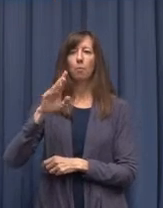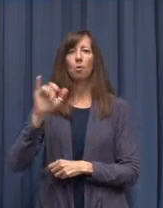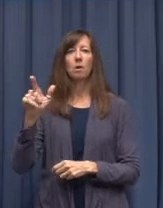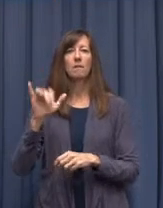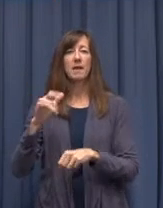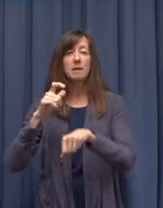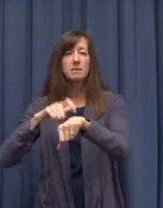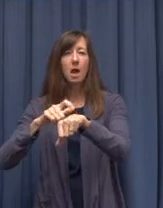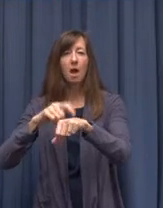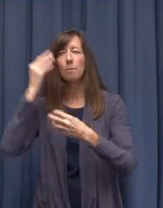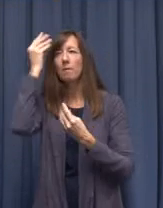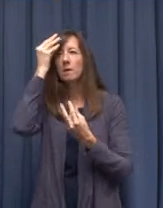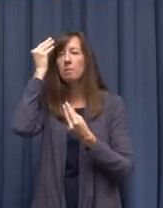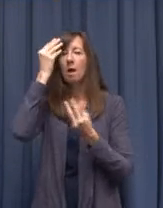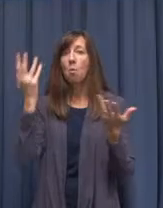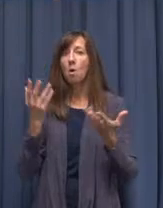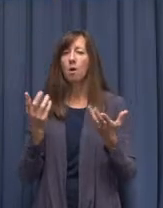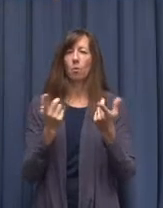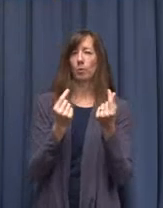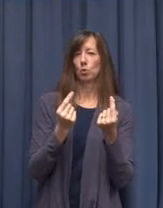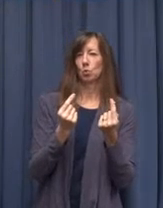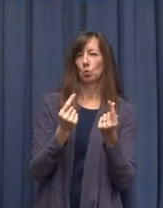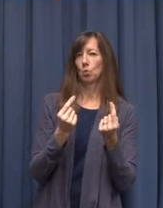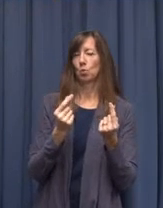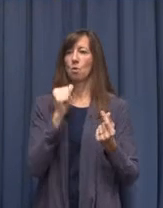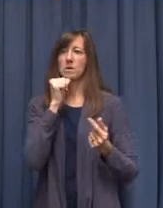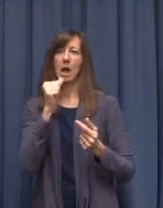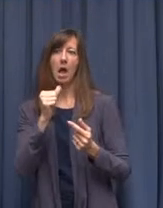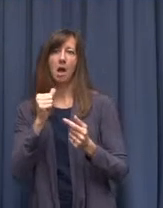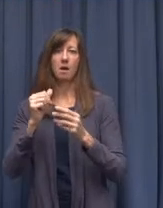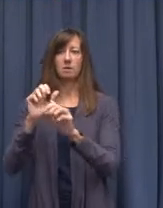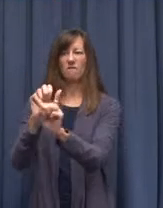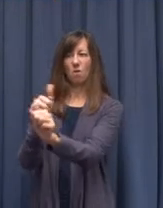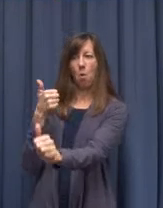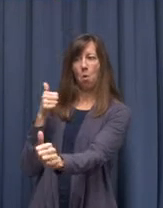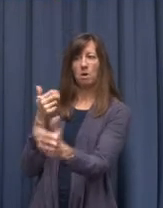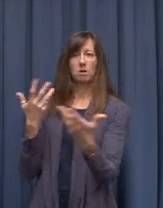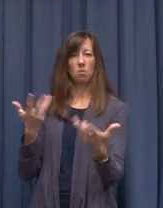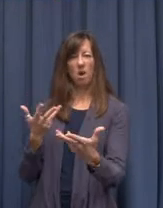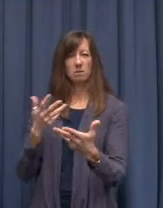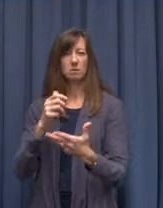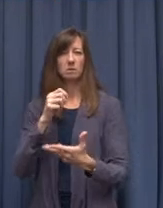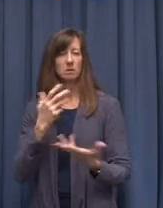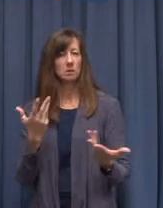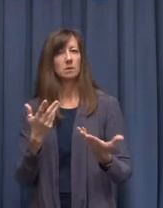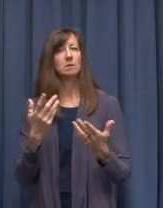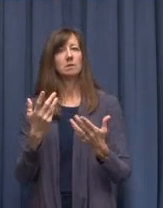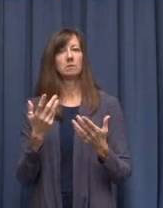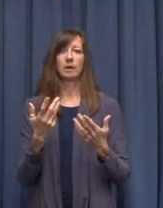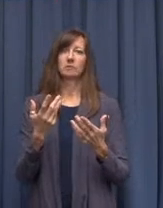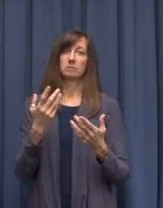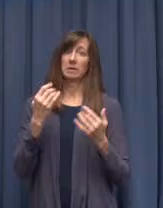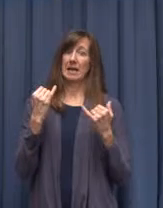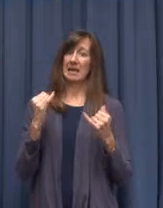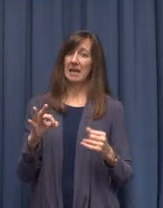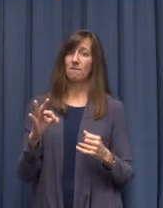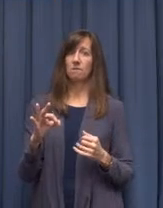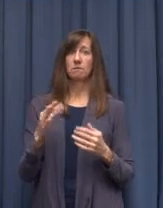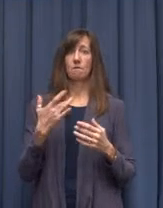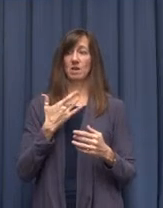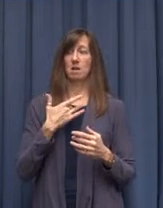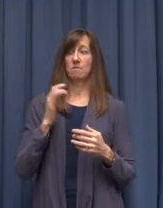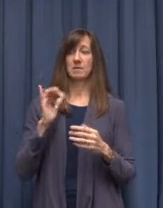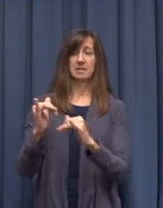follow those same rules now, we can stop this before it gets significantly worse here in the county. But if we don't take this